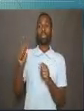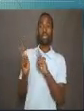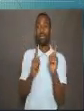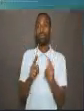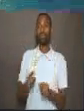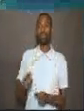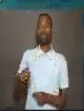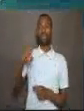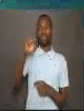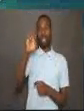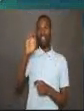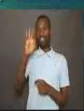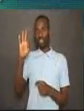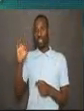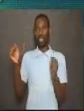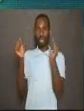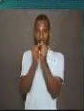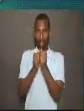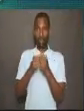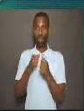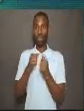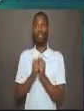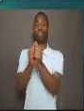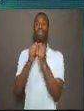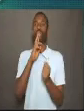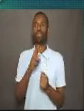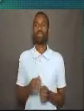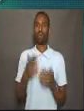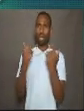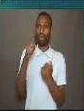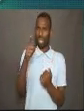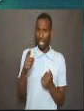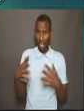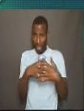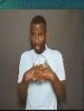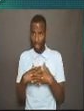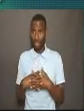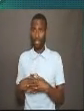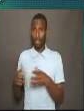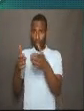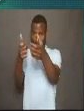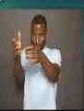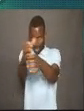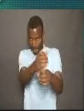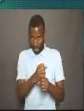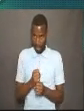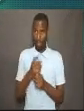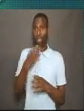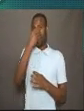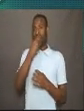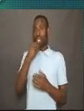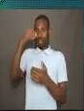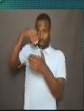students? Let us assume this diesel engine receives a heat input